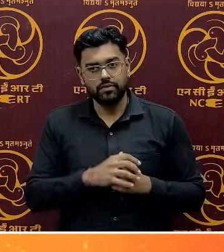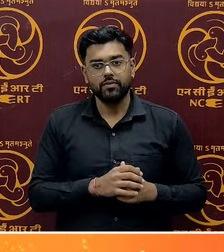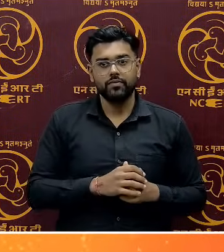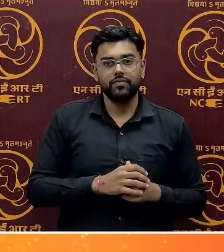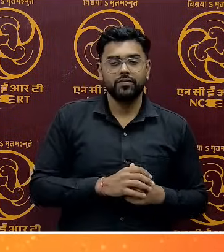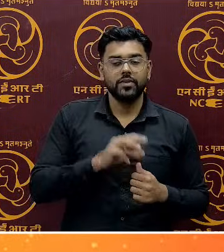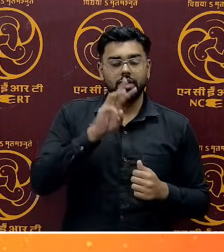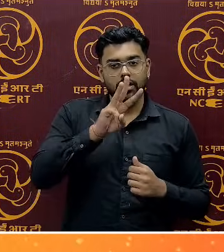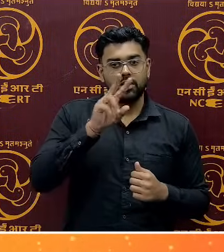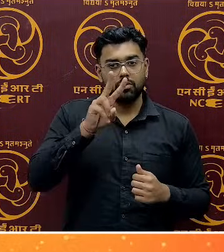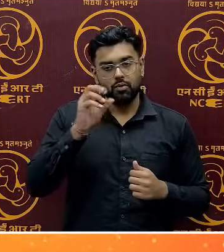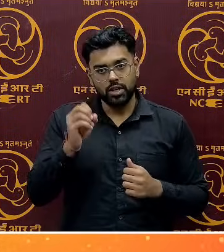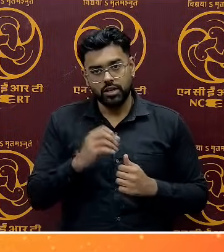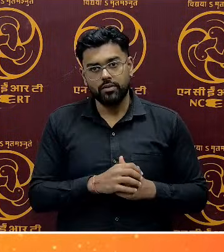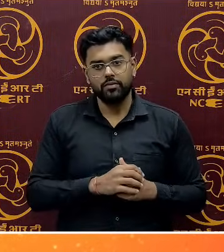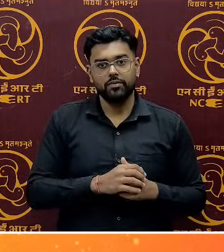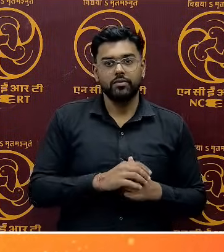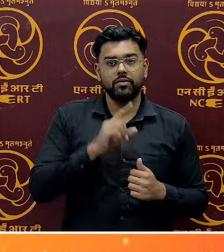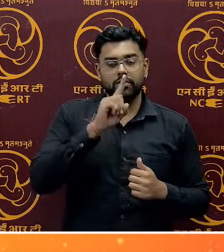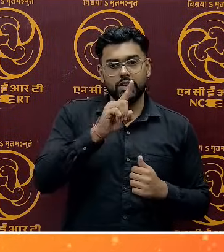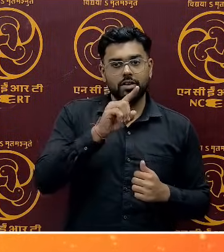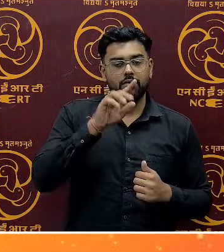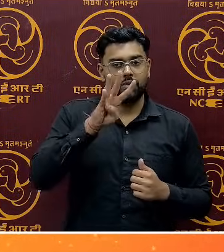320, 141,